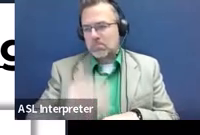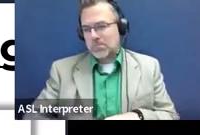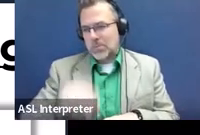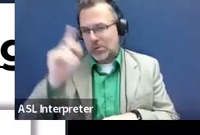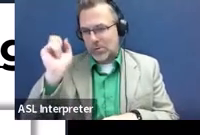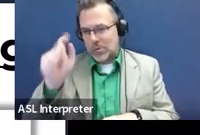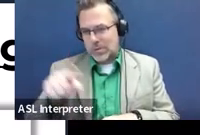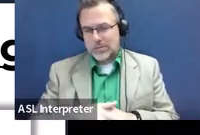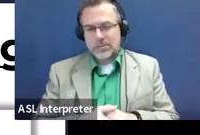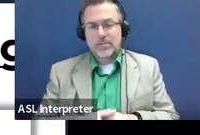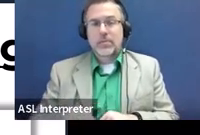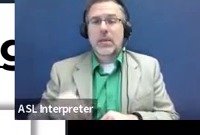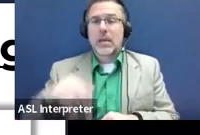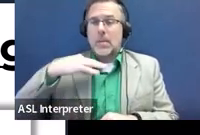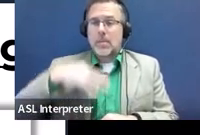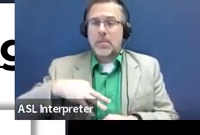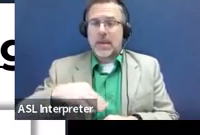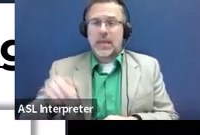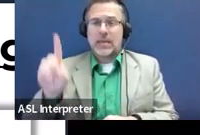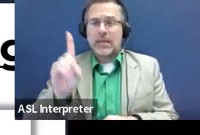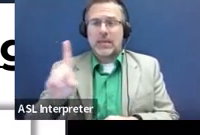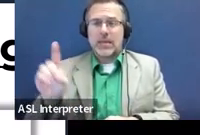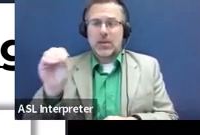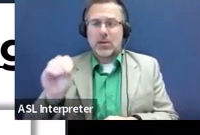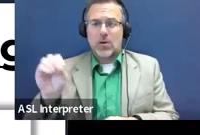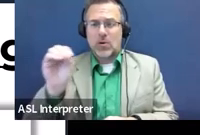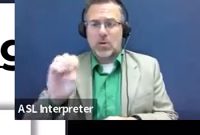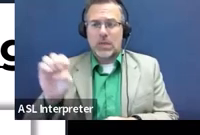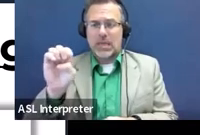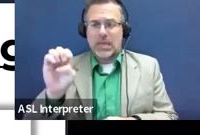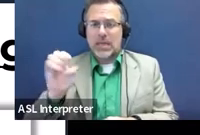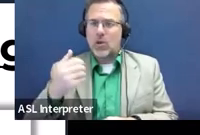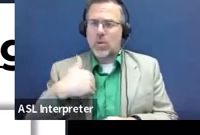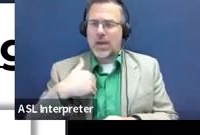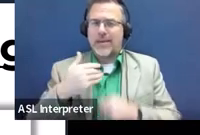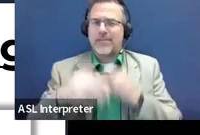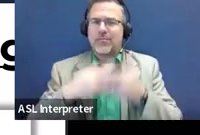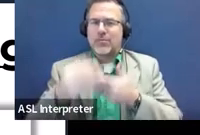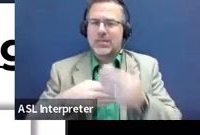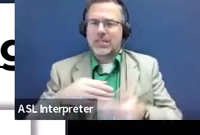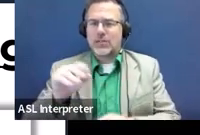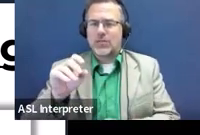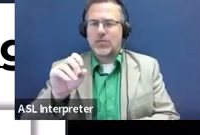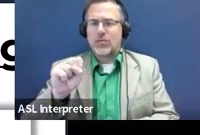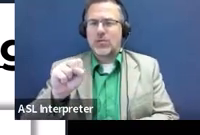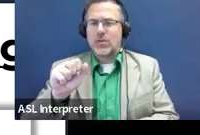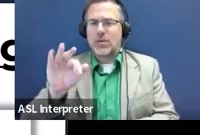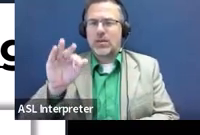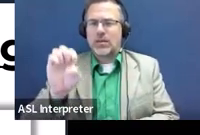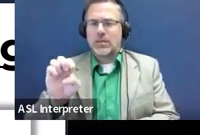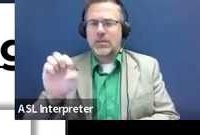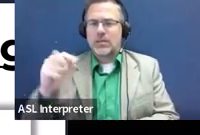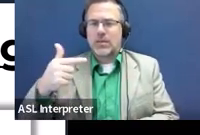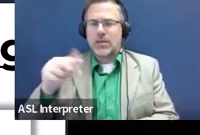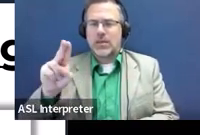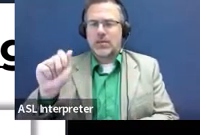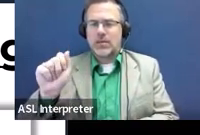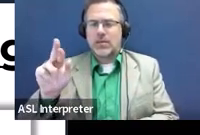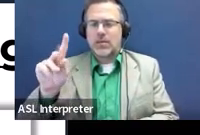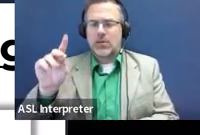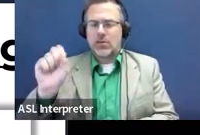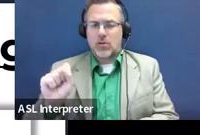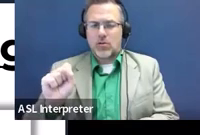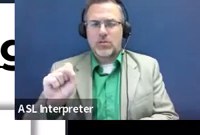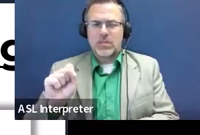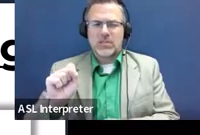I know on the main DOE website, we have procedural safeguards in different languages available, but we do